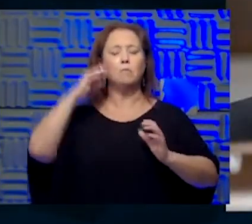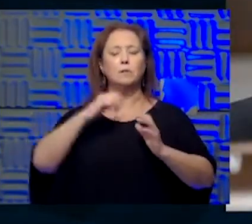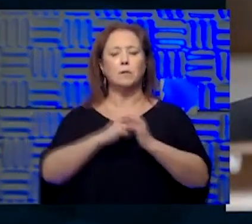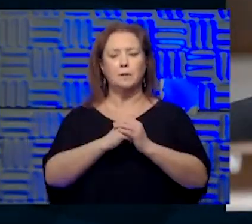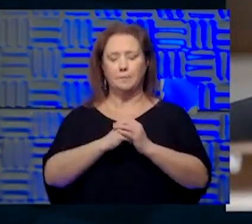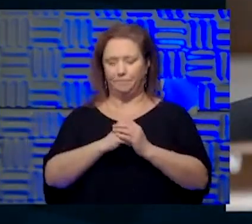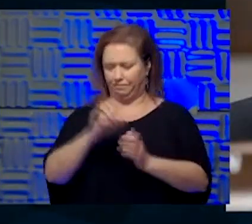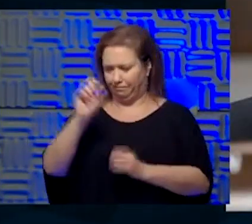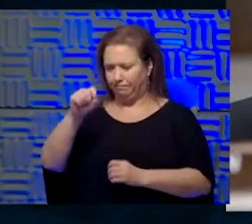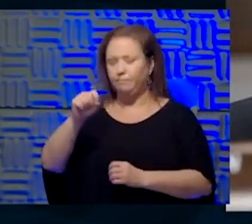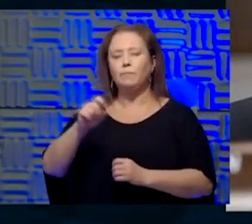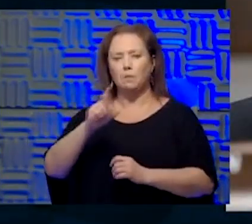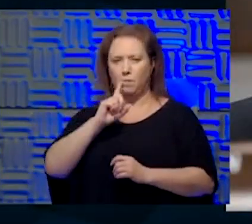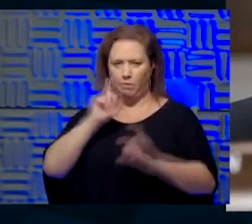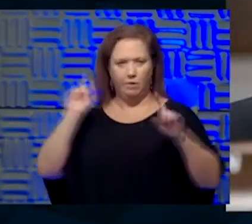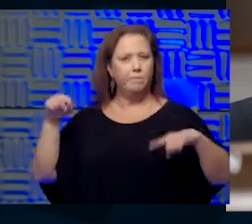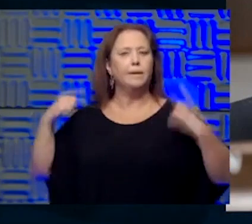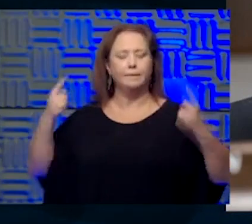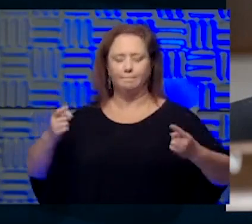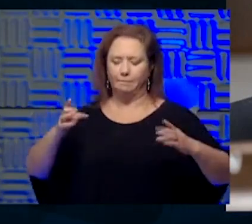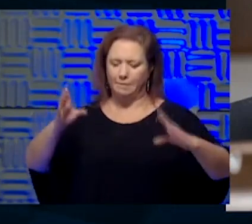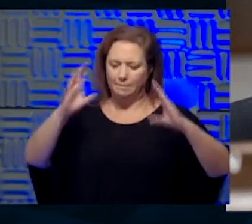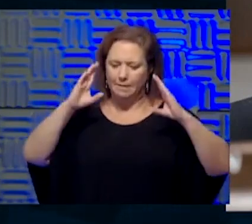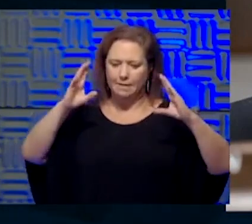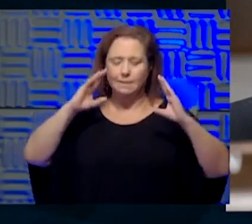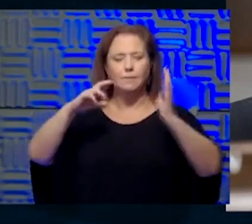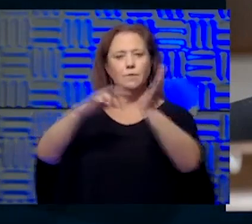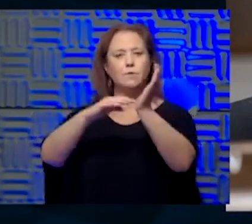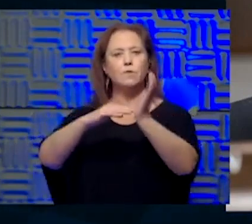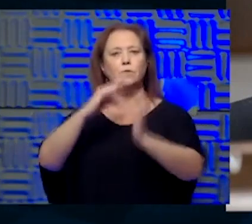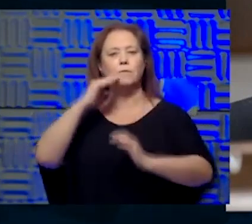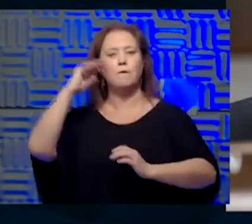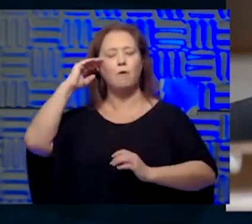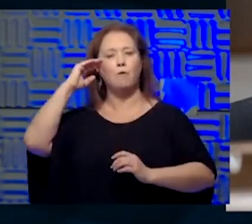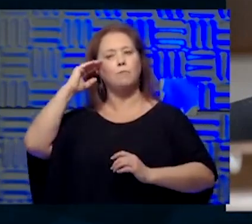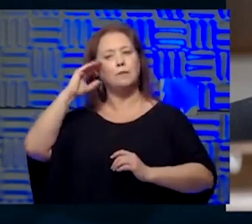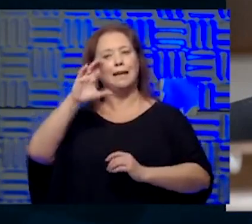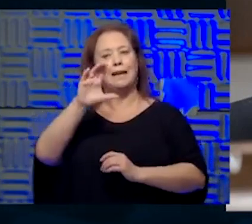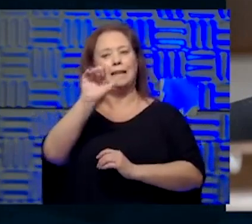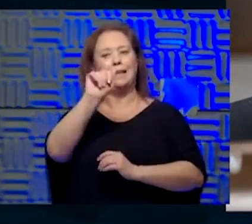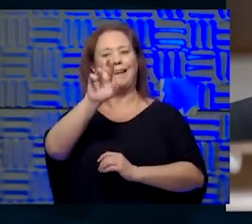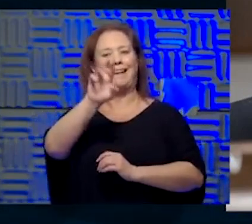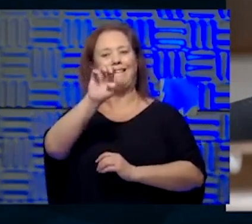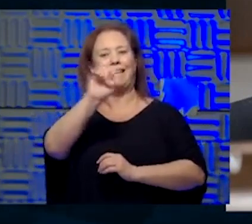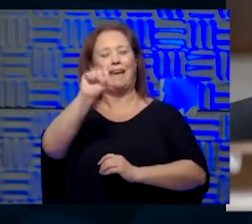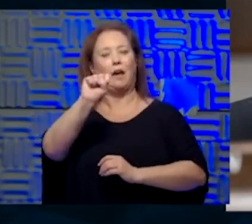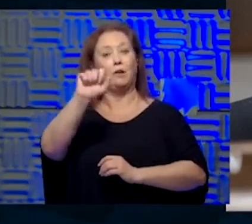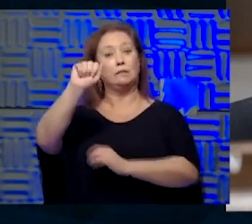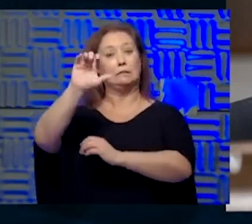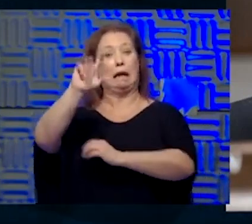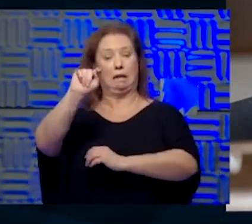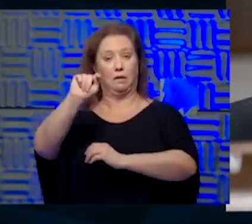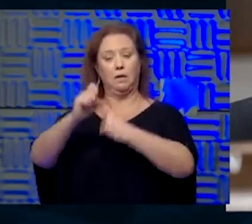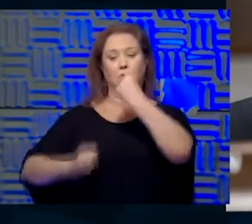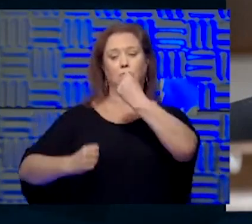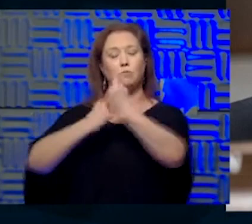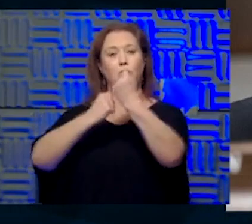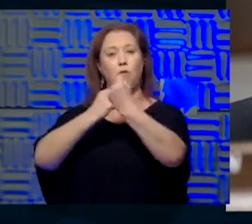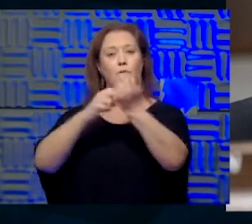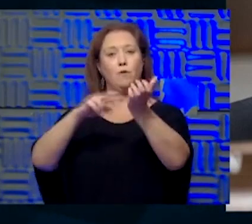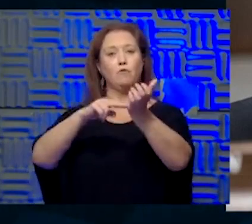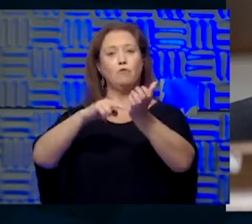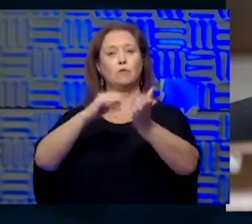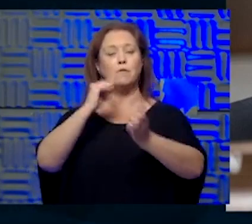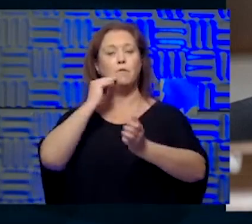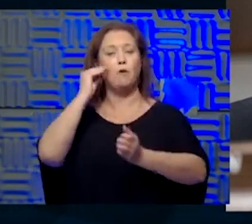There has been attention paid, and it is, in fact, in the CARES Act, support for nursing home and senior